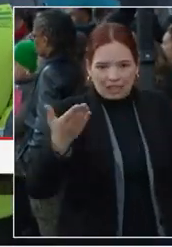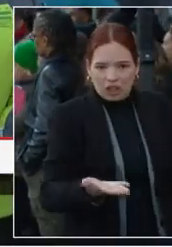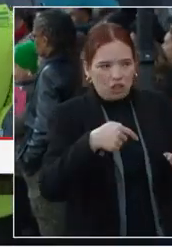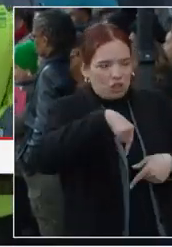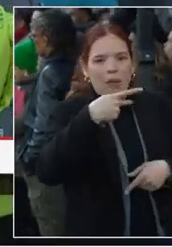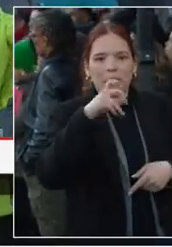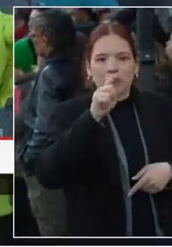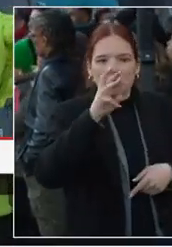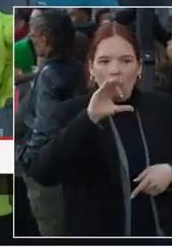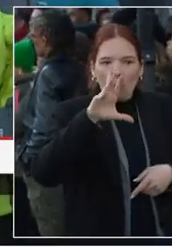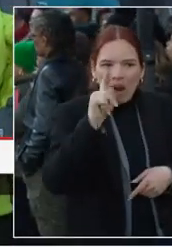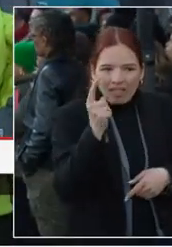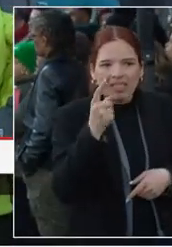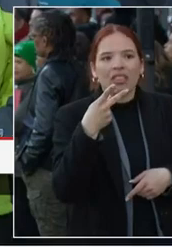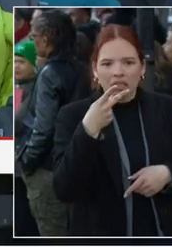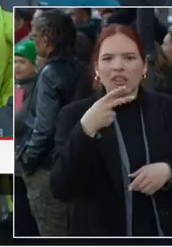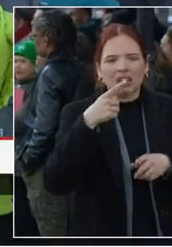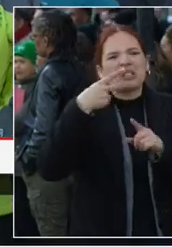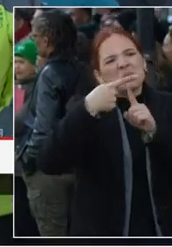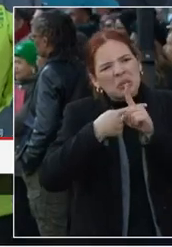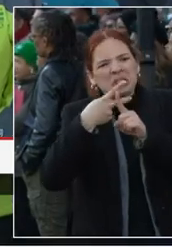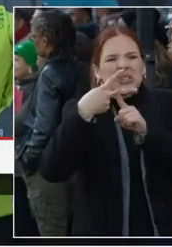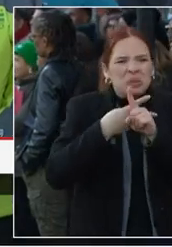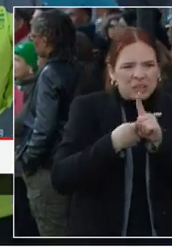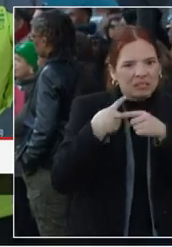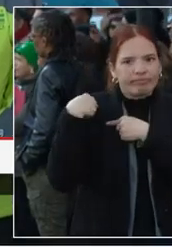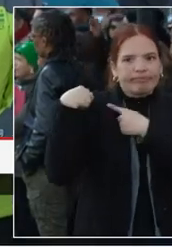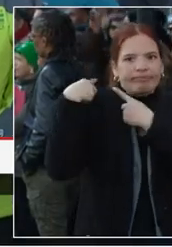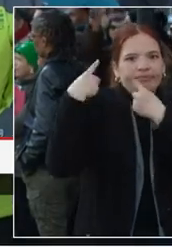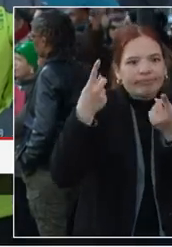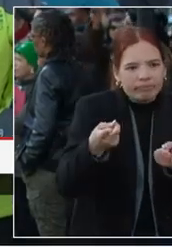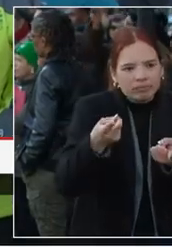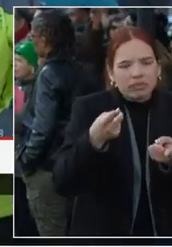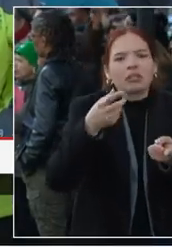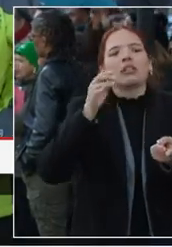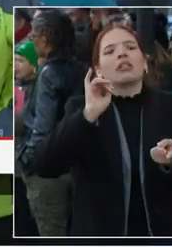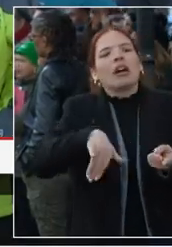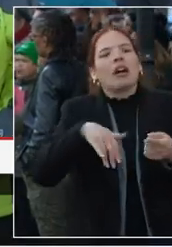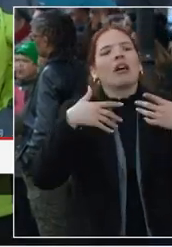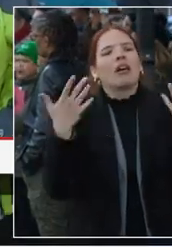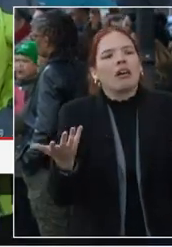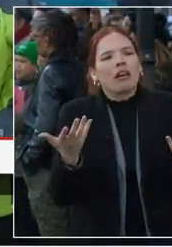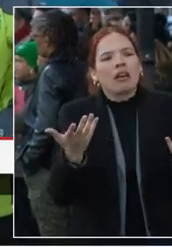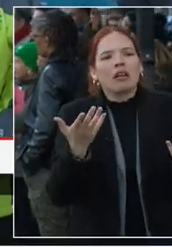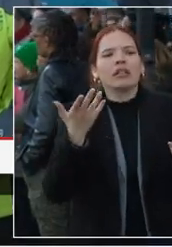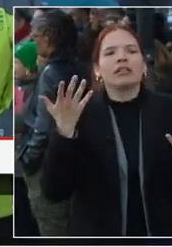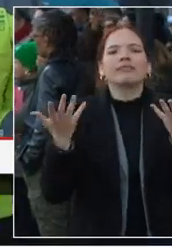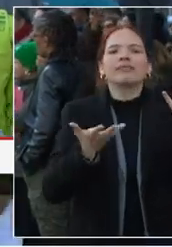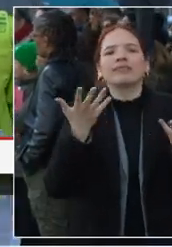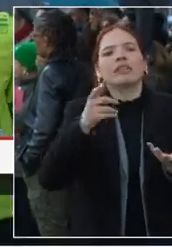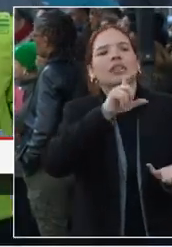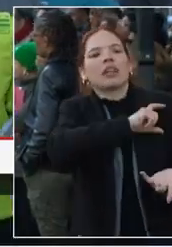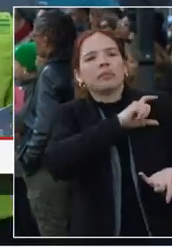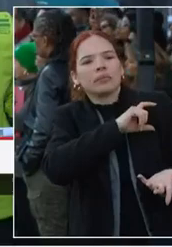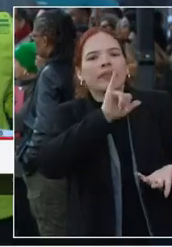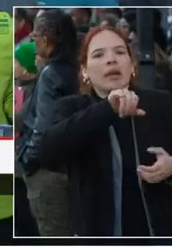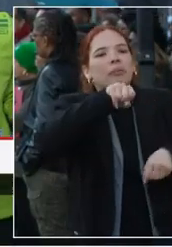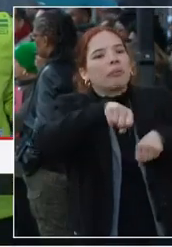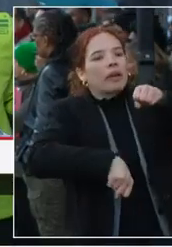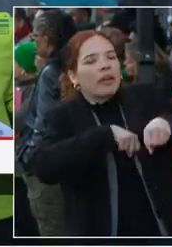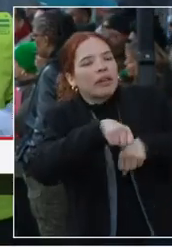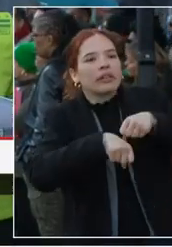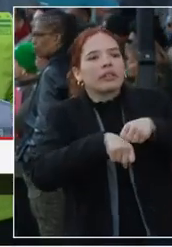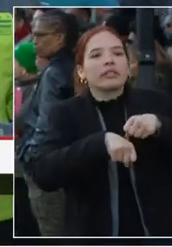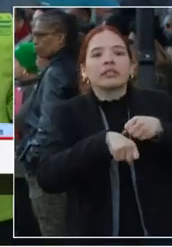month and a half, last 2 months. That is part of our community-focused patrol unit. They're police officers. They ride mountain bikes, rain, sleet, or